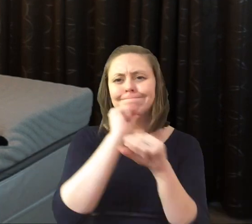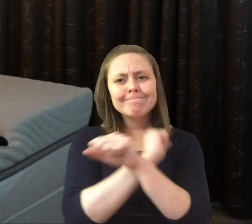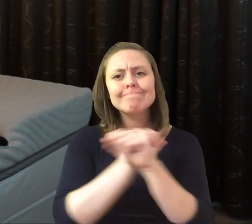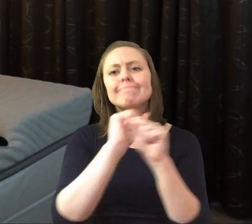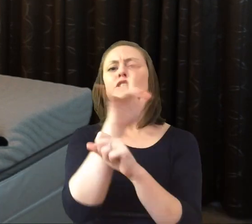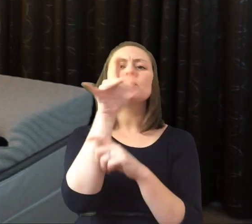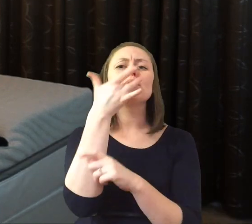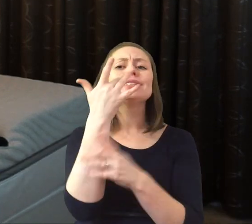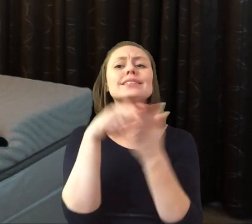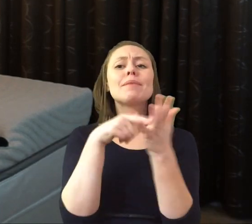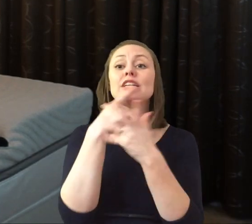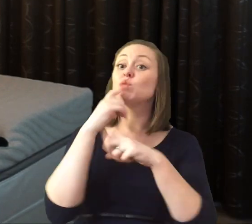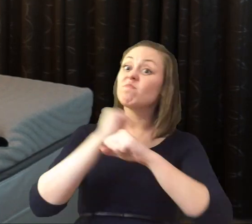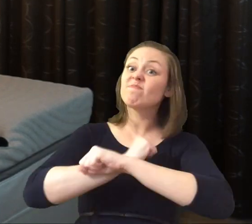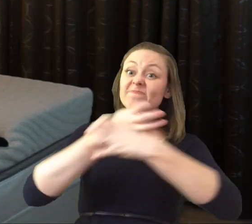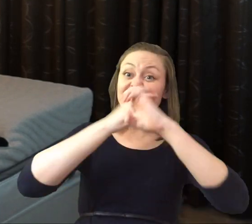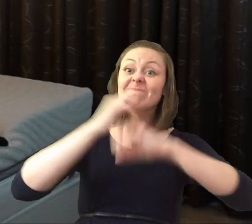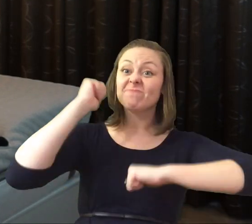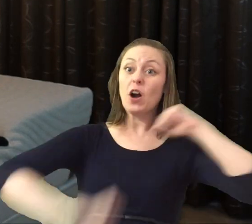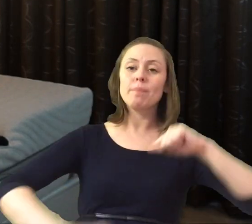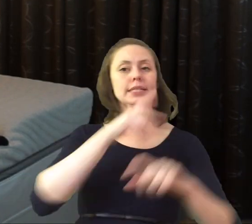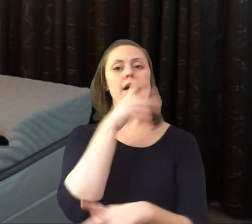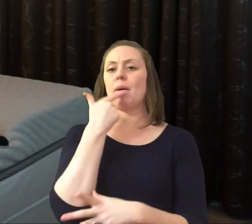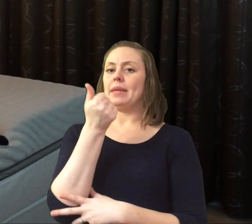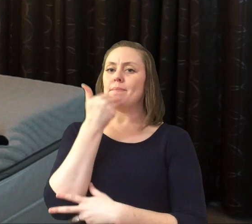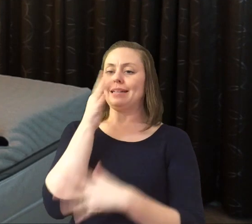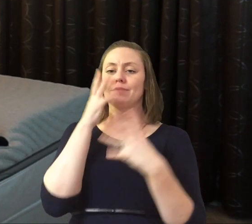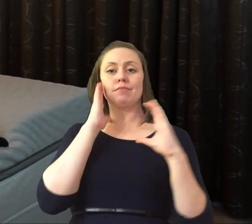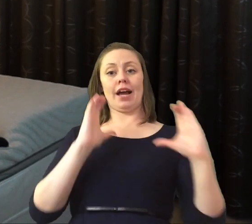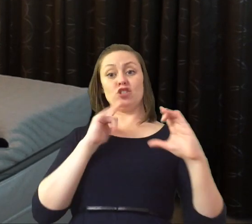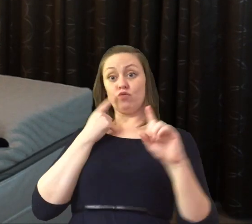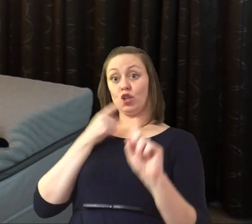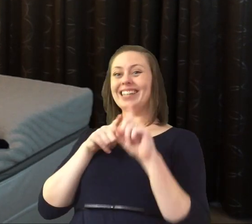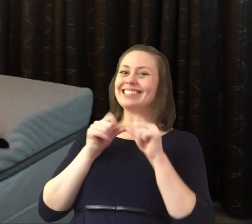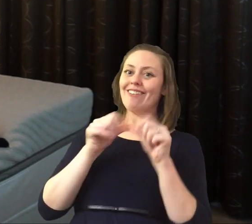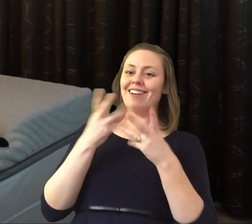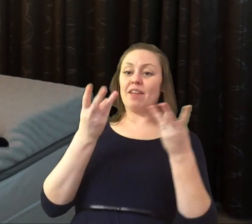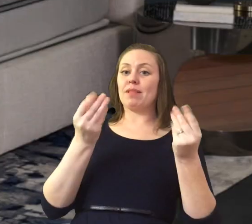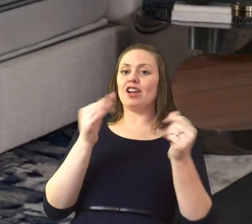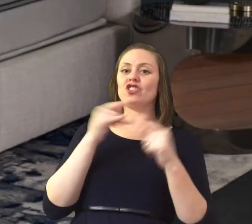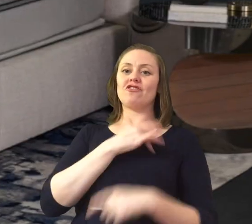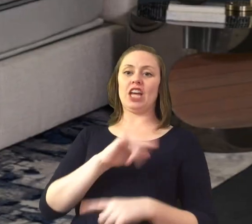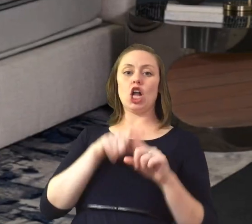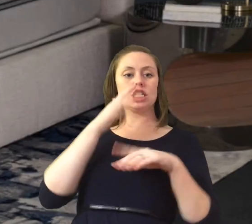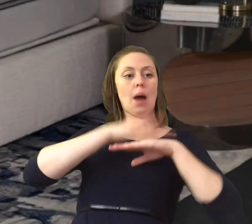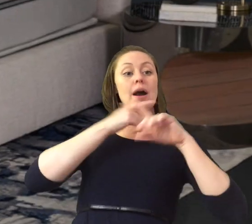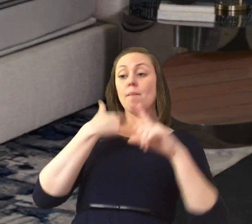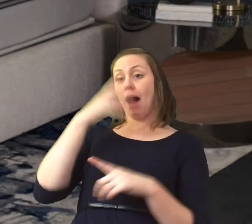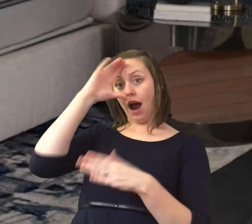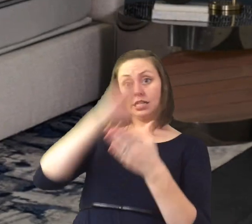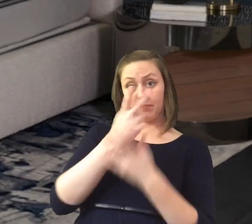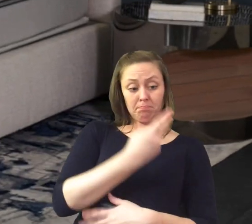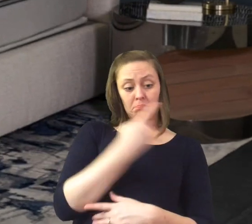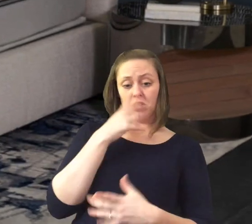you prefer something that's super firm, this might not be the mattress for you. It definitely still has a plush feeling on top. My husband and I have been sleeping